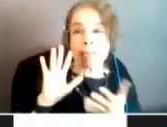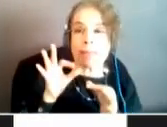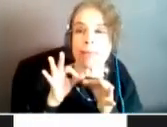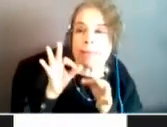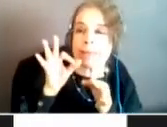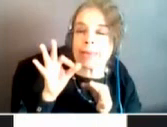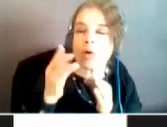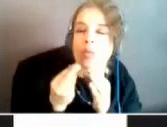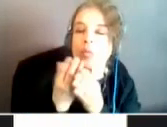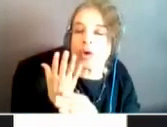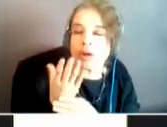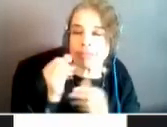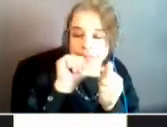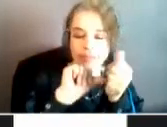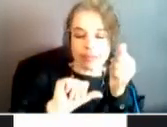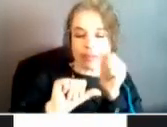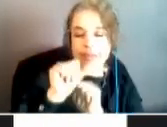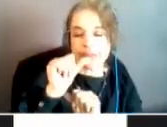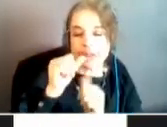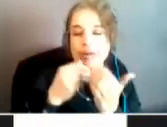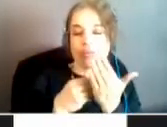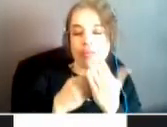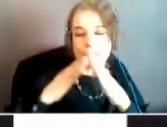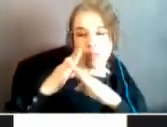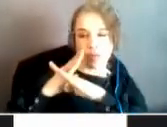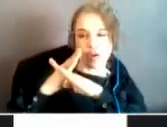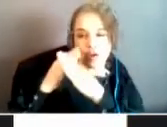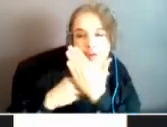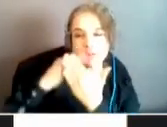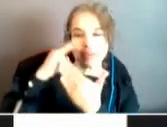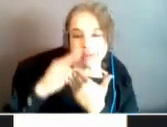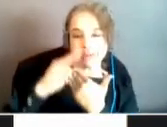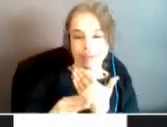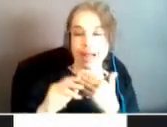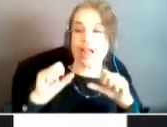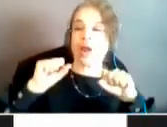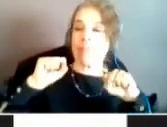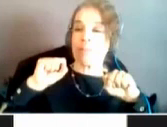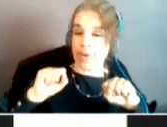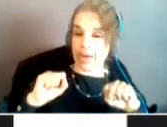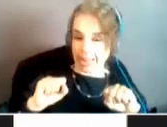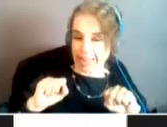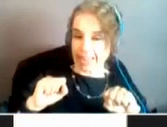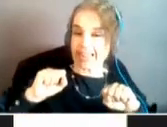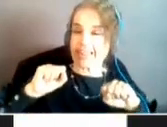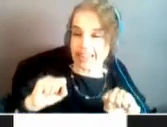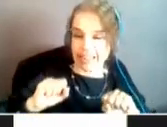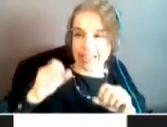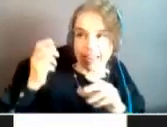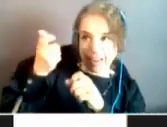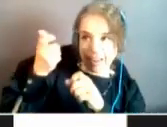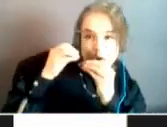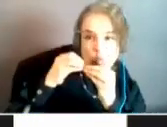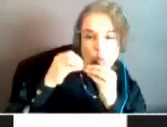expansion of suicide prevention centers in terms of their ability to receive more